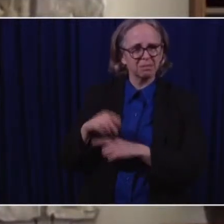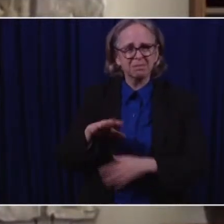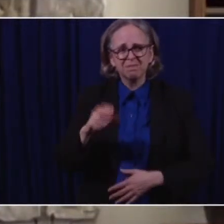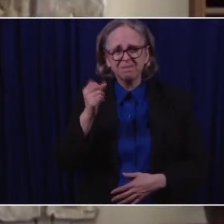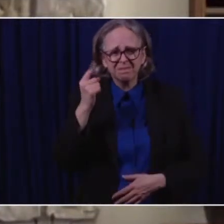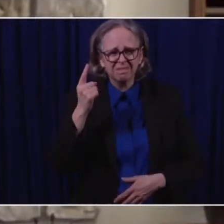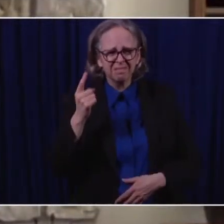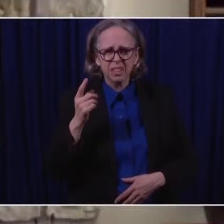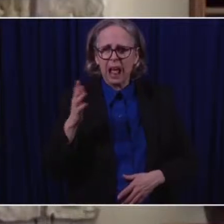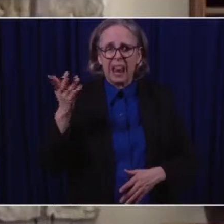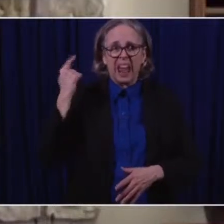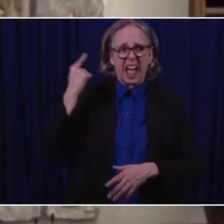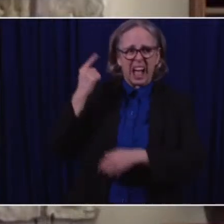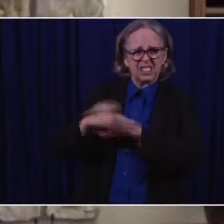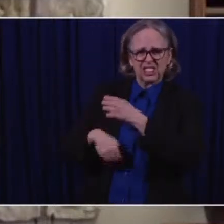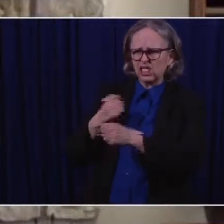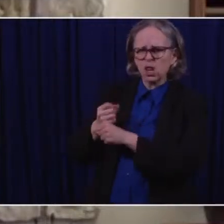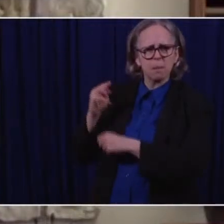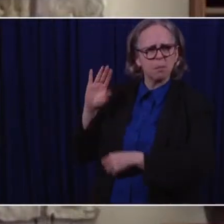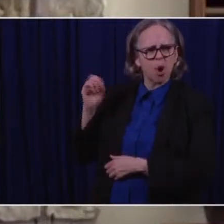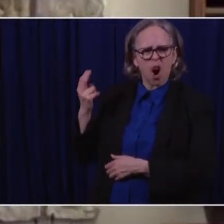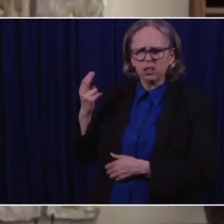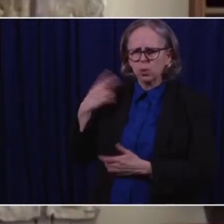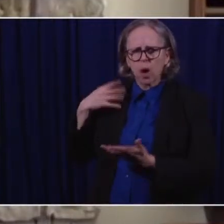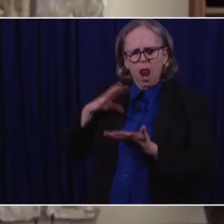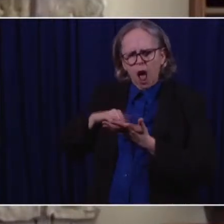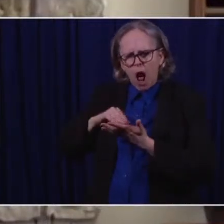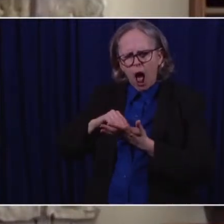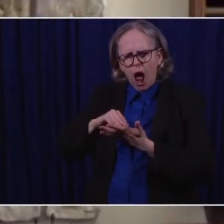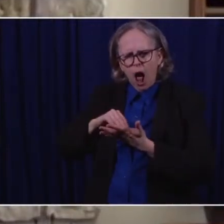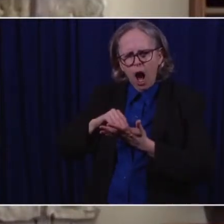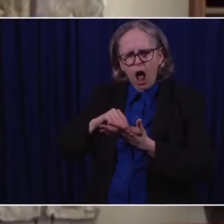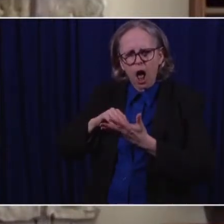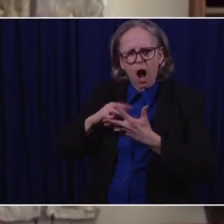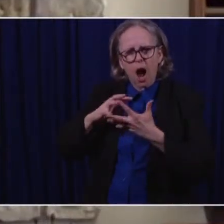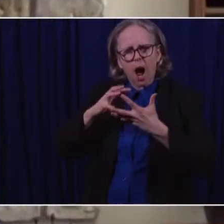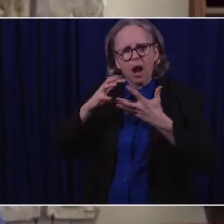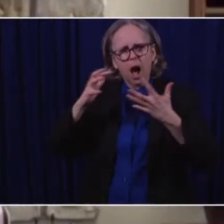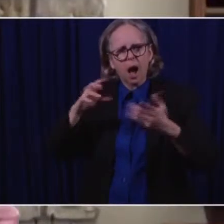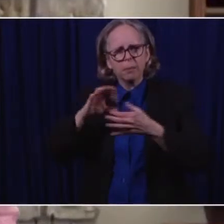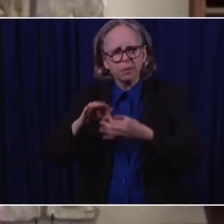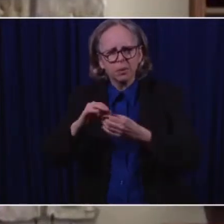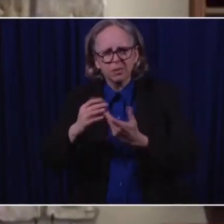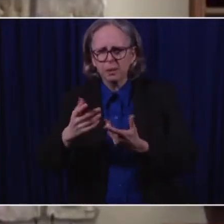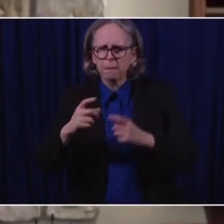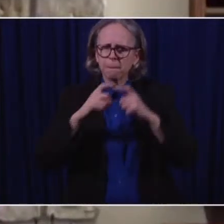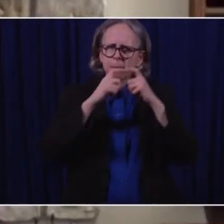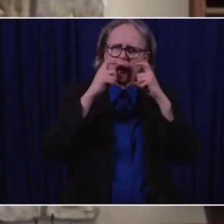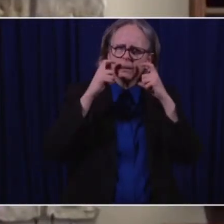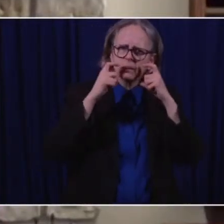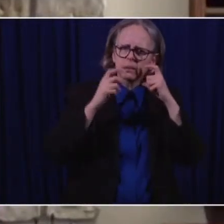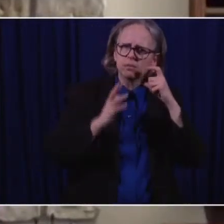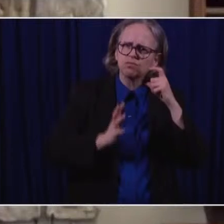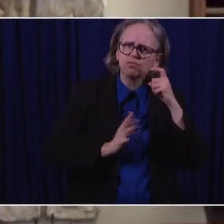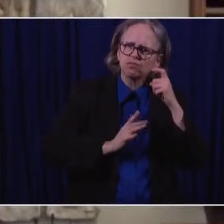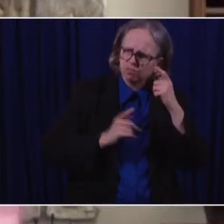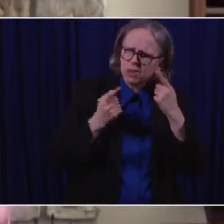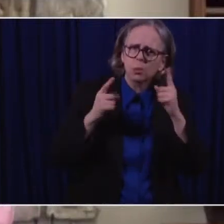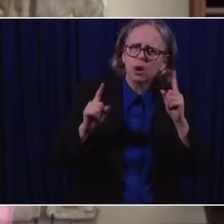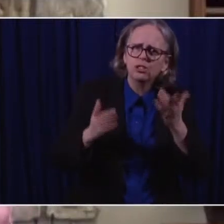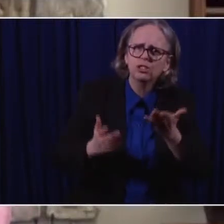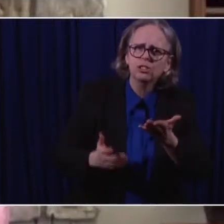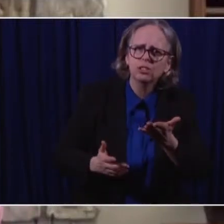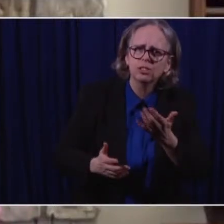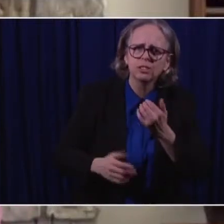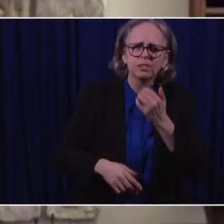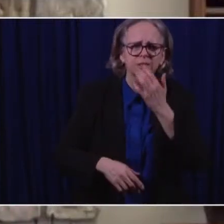how powerful masks could be. I started hearing about it. You know, we put an order on, and I know a lot of people were